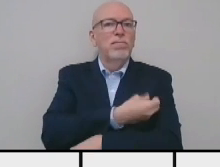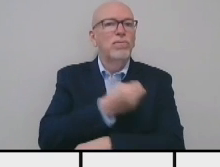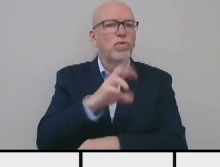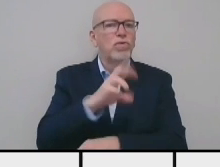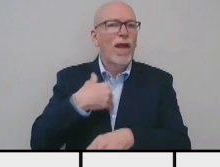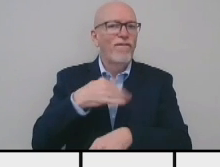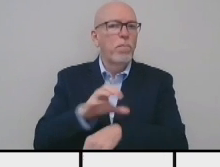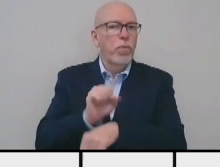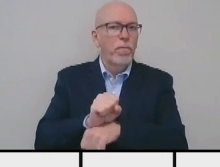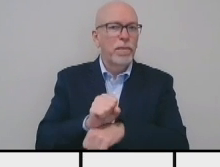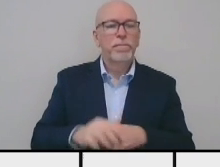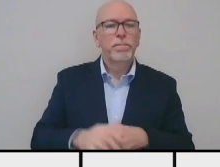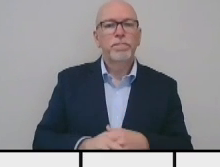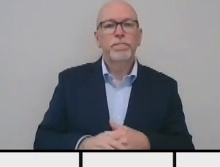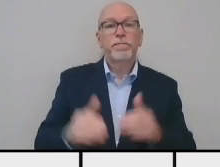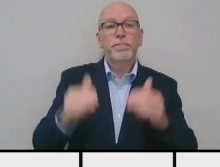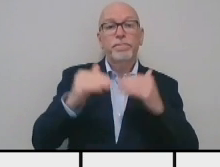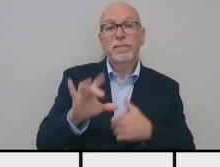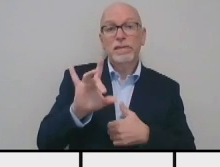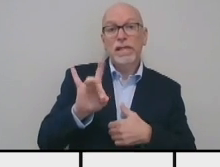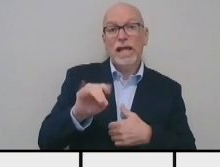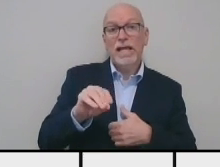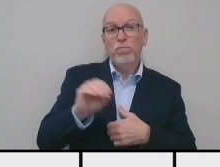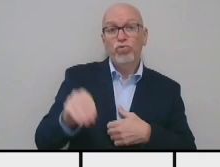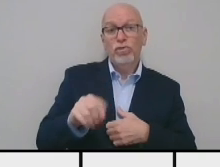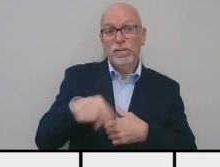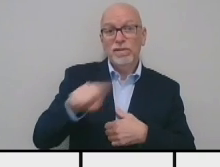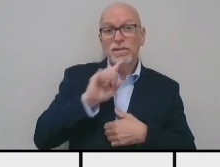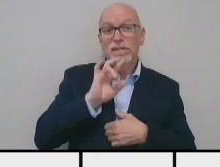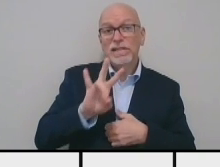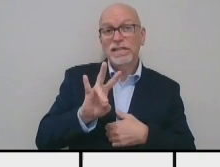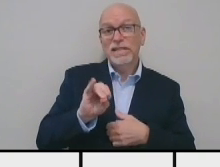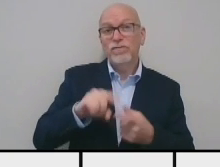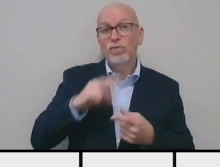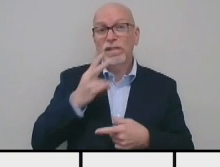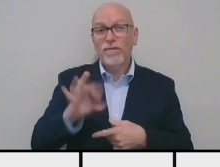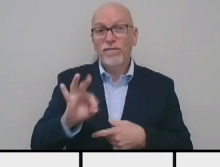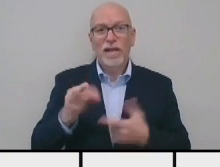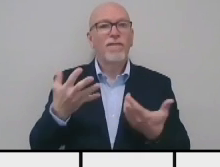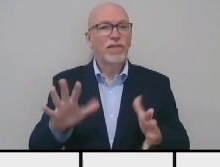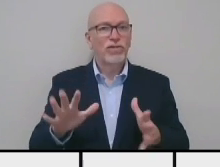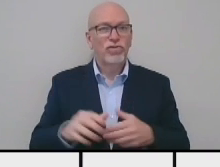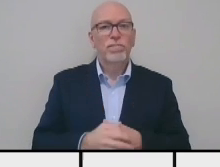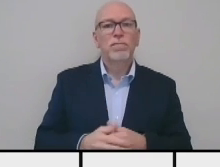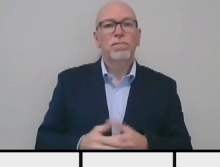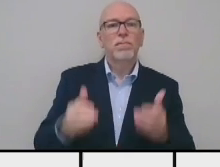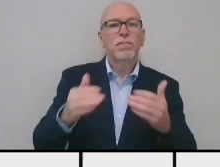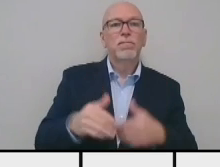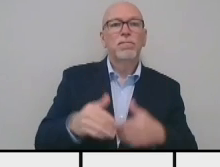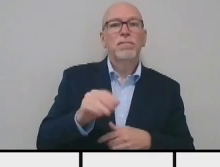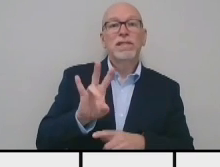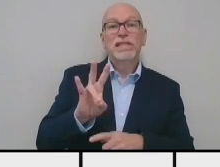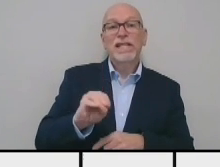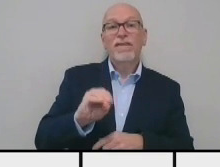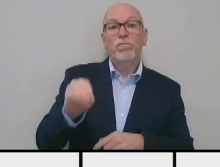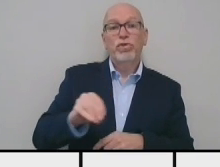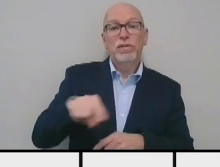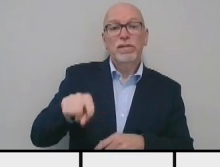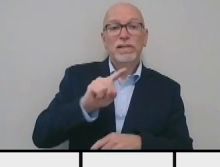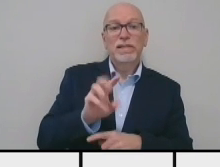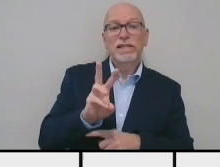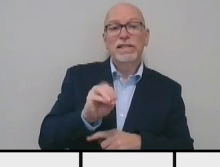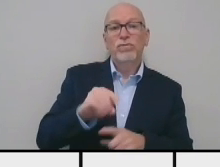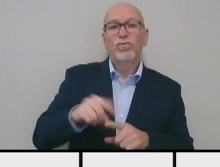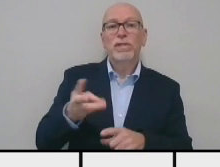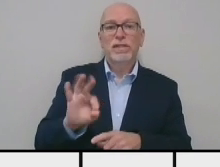vaccine. 80% of those ages 70 to 79 have done so, and 70% of those ages 60 to